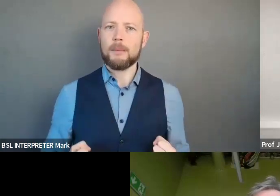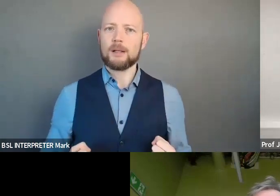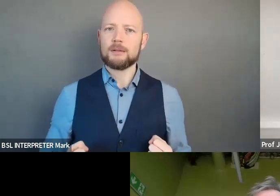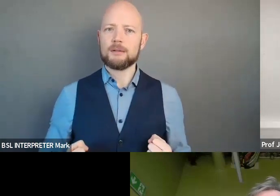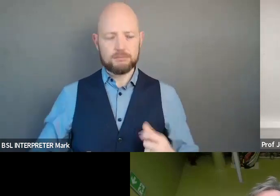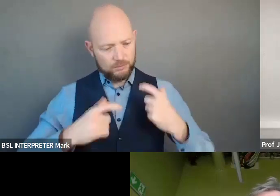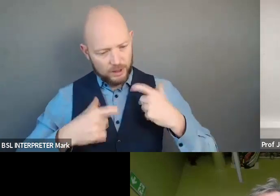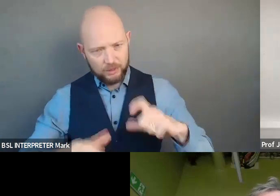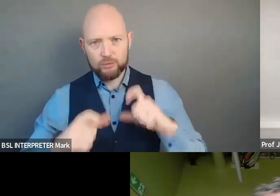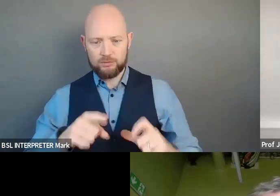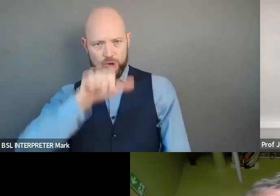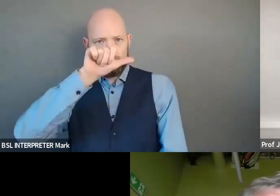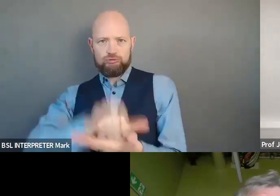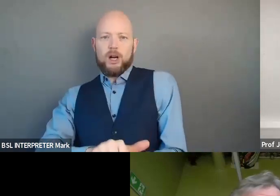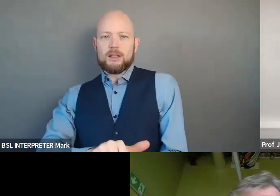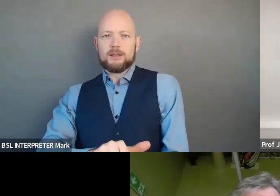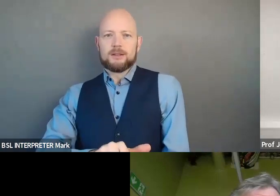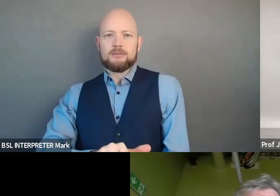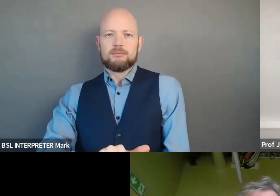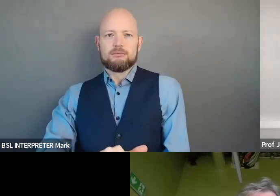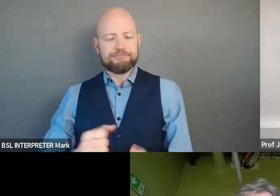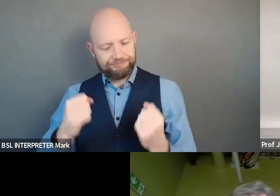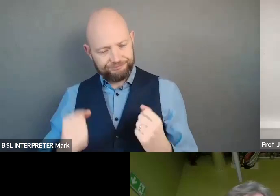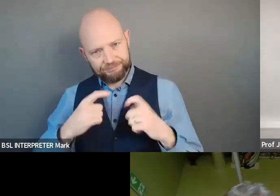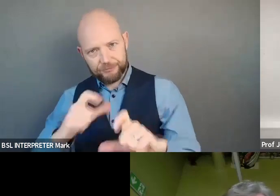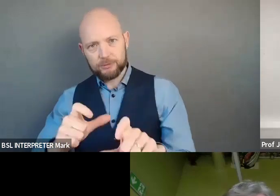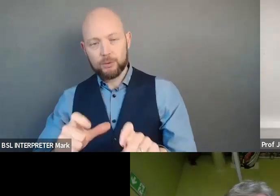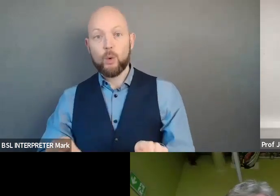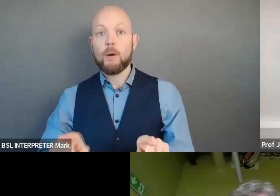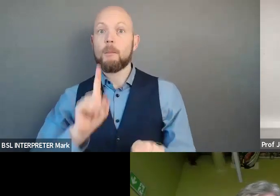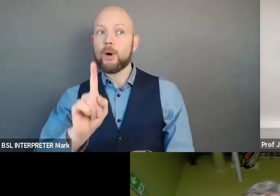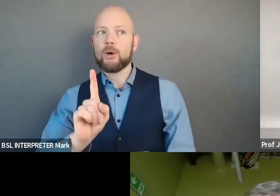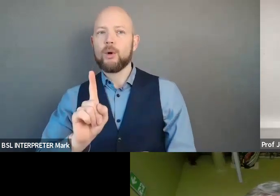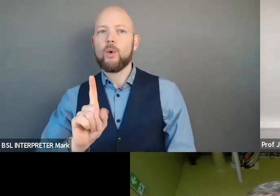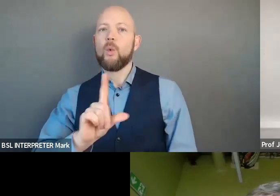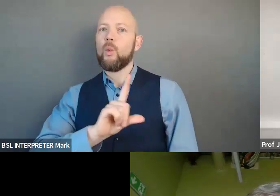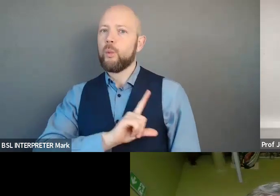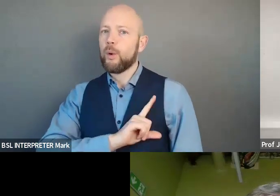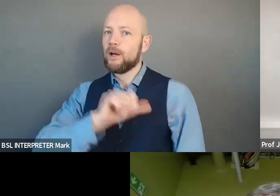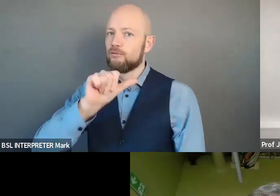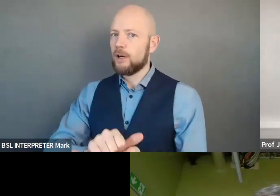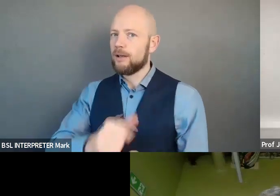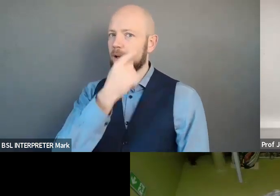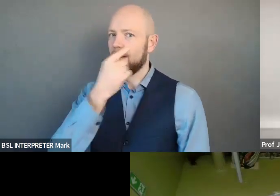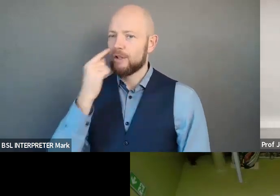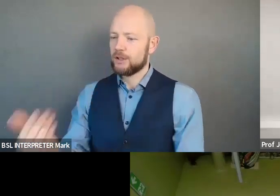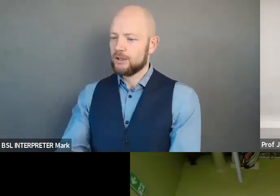thing, because and gather the evidence for why it's the right thing.